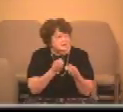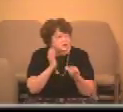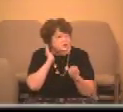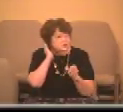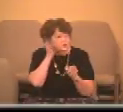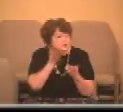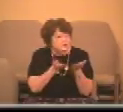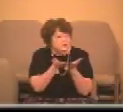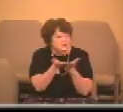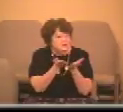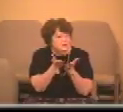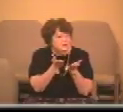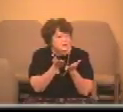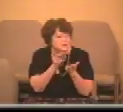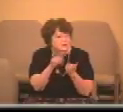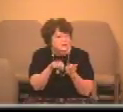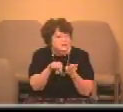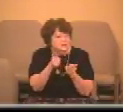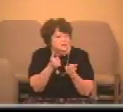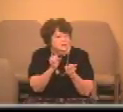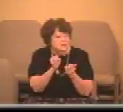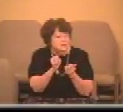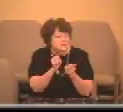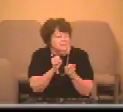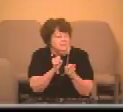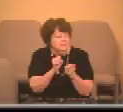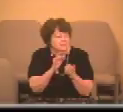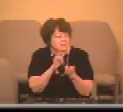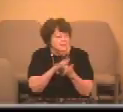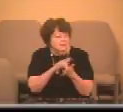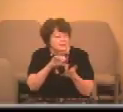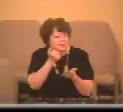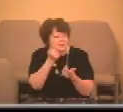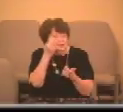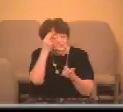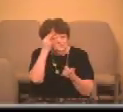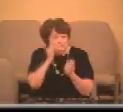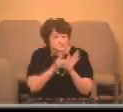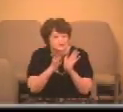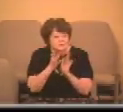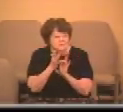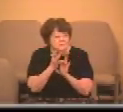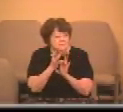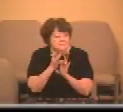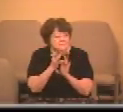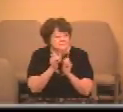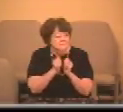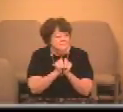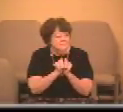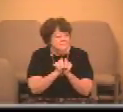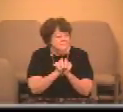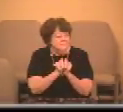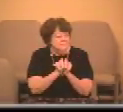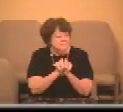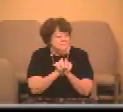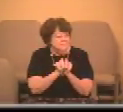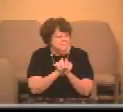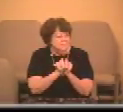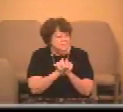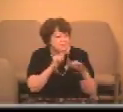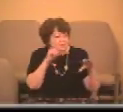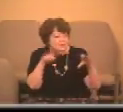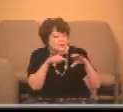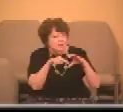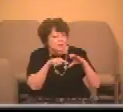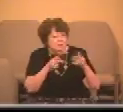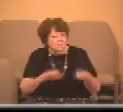to serve the needs of others so that others can come to know Jesus. Attendance to the means of grace, the core values